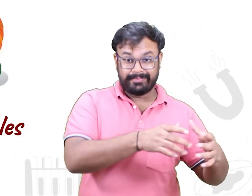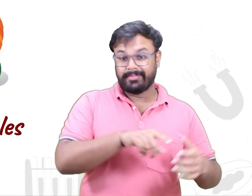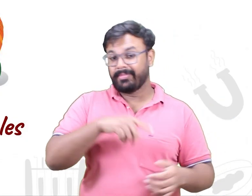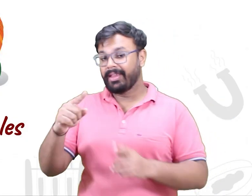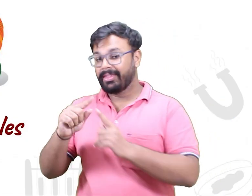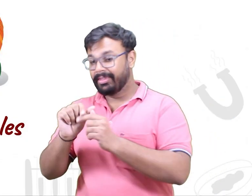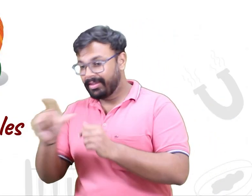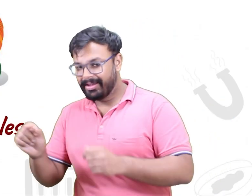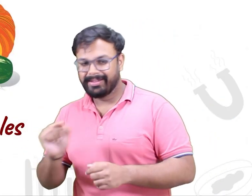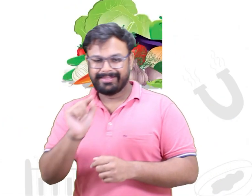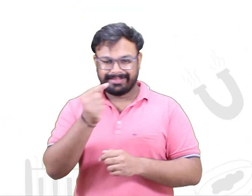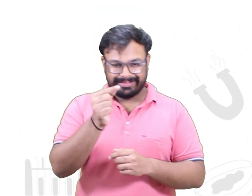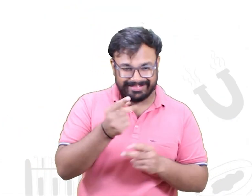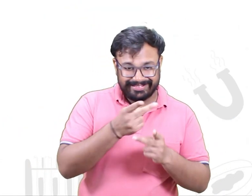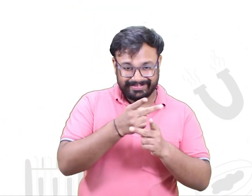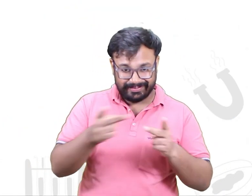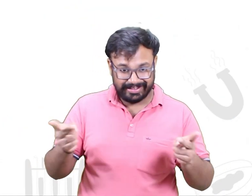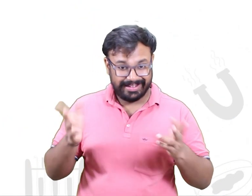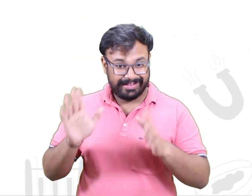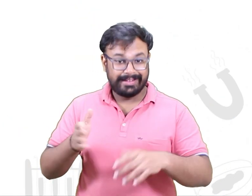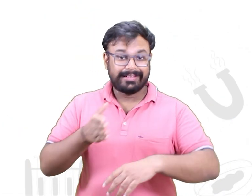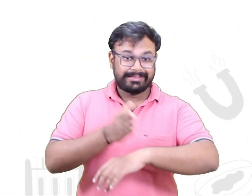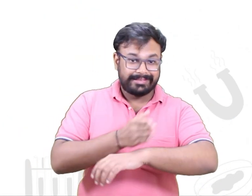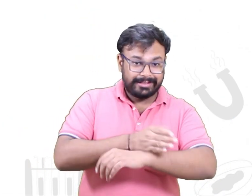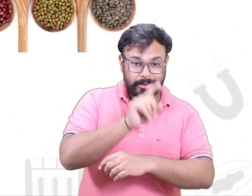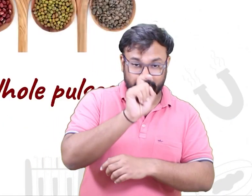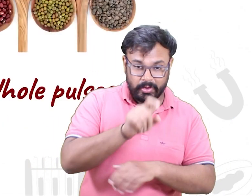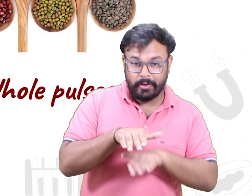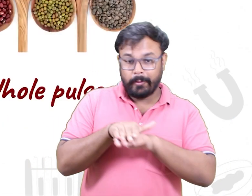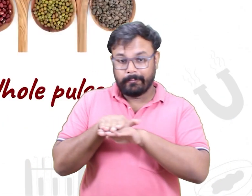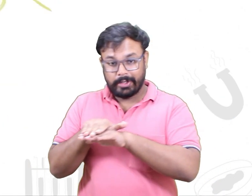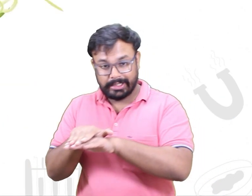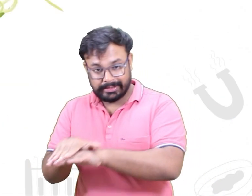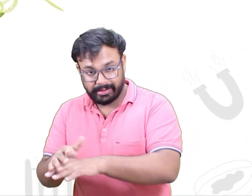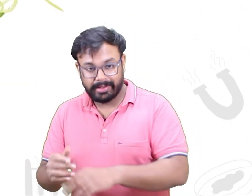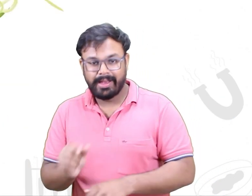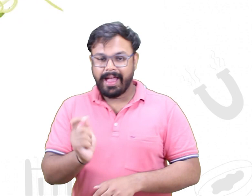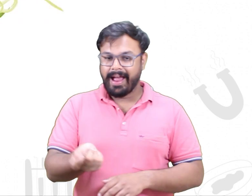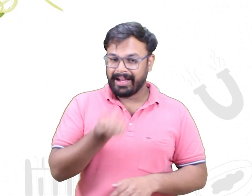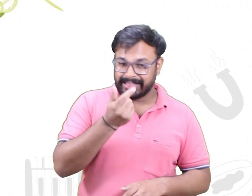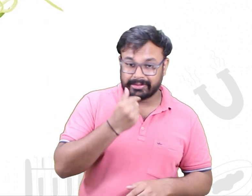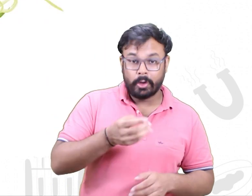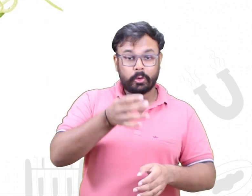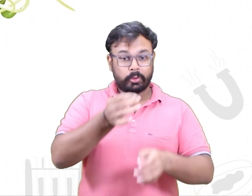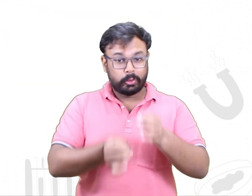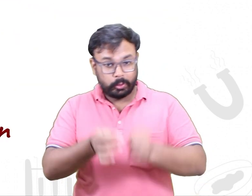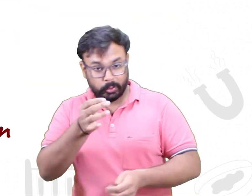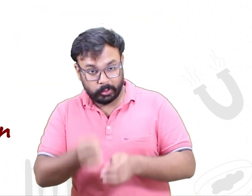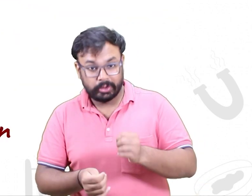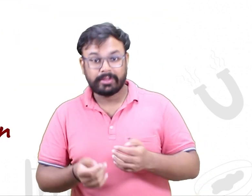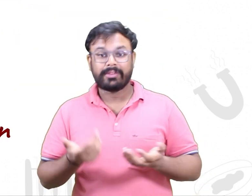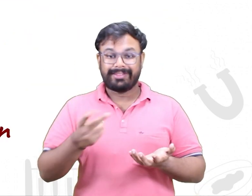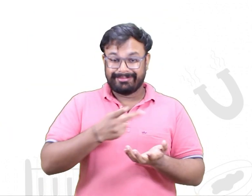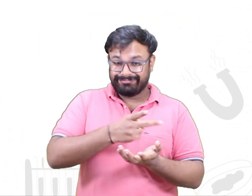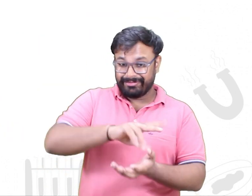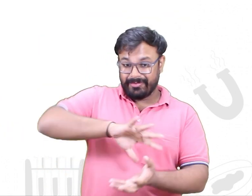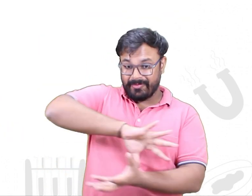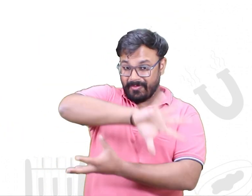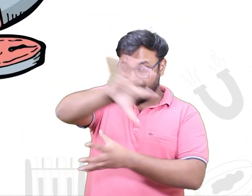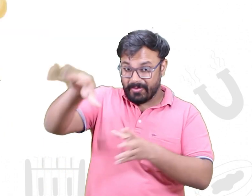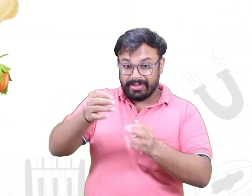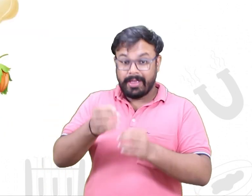5 fruits or 5 vegetables along with whole grains, pulses and lentils, chicken, fish,